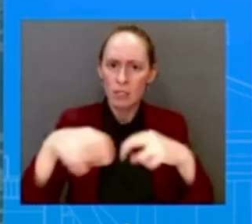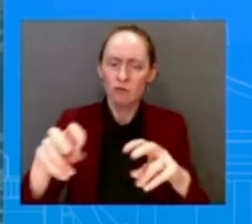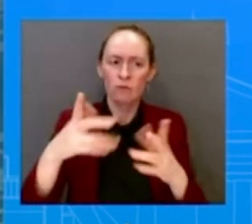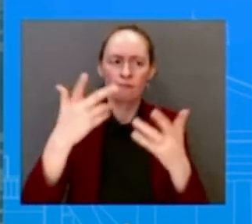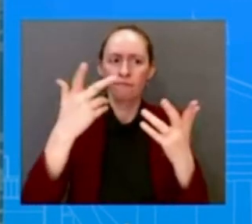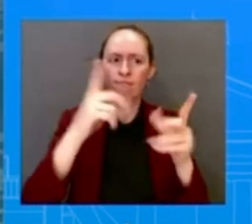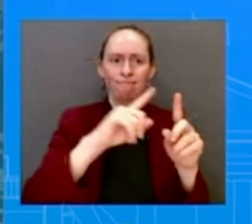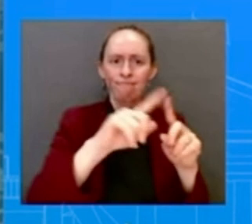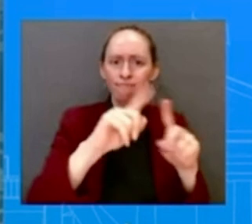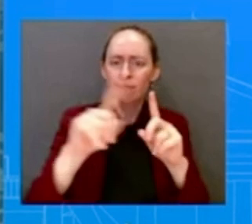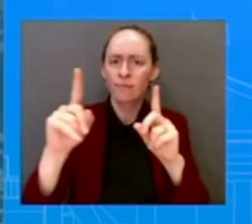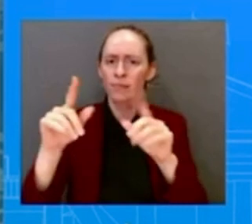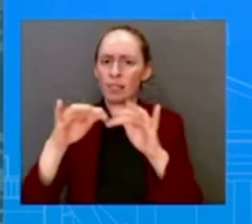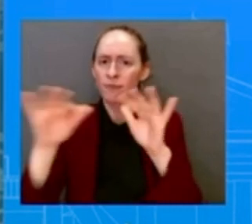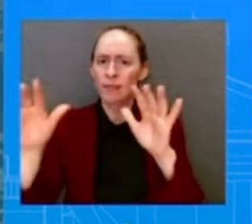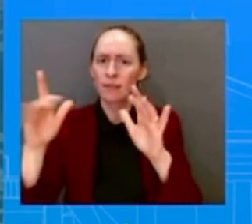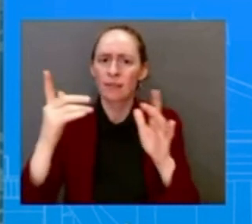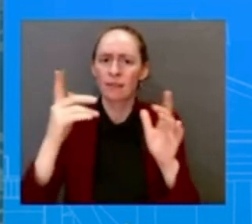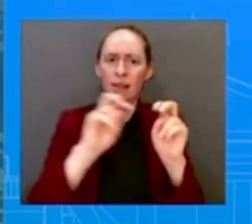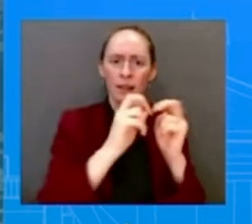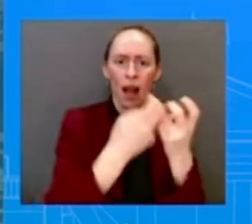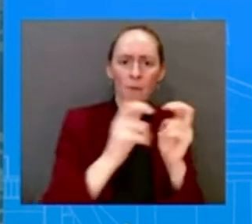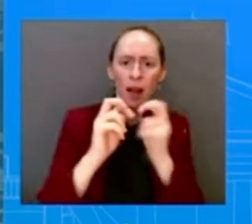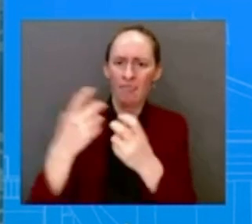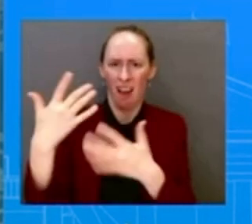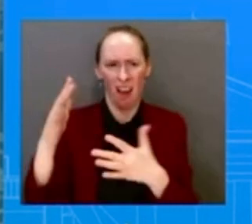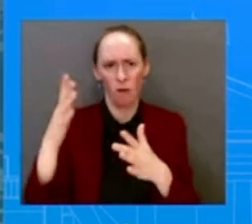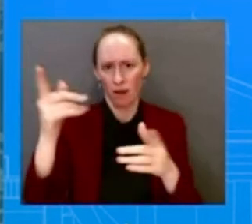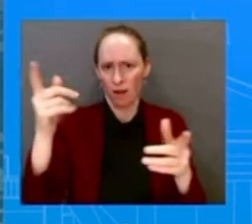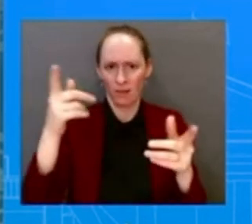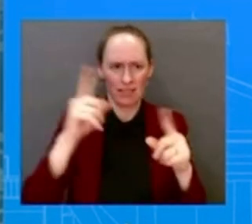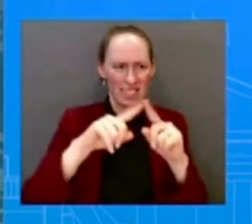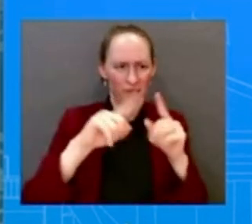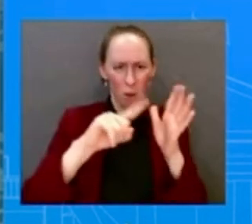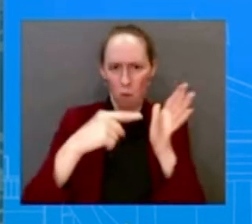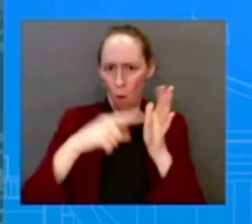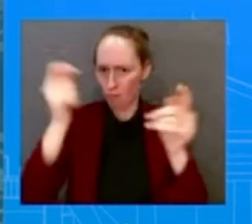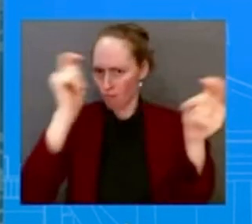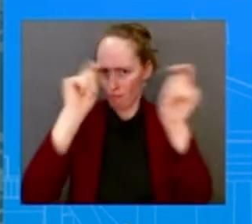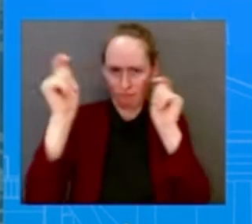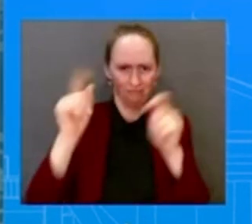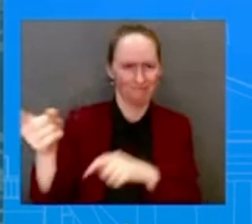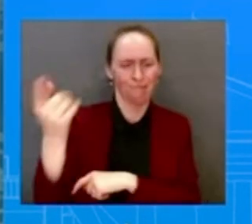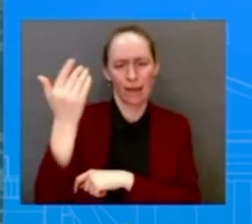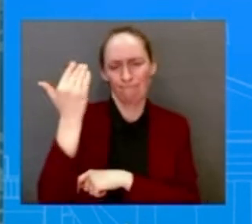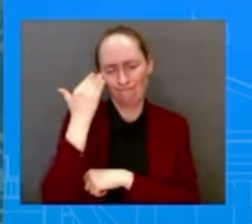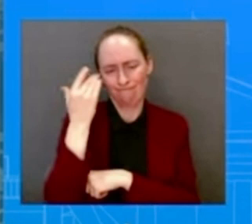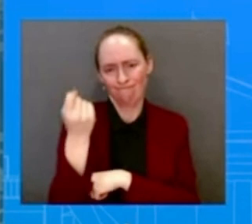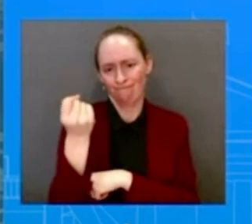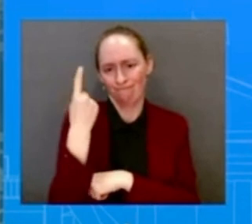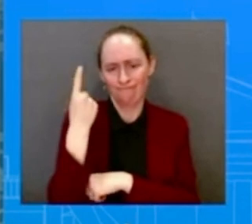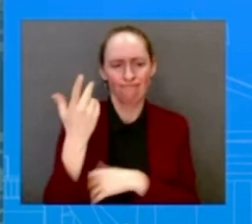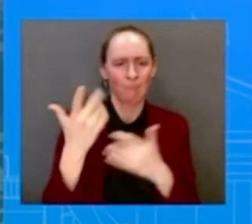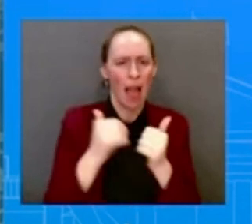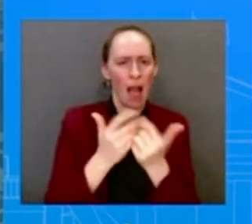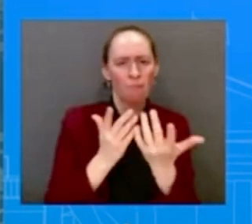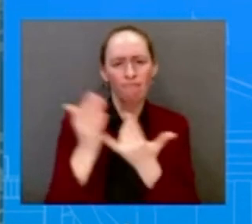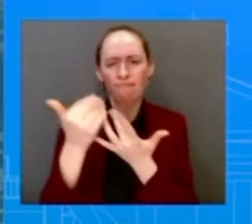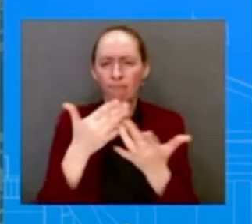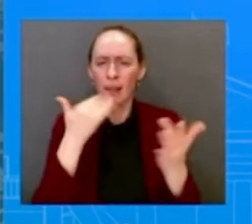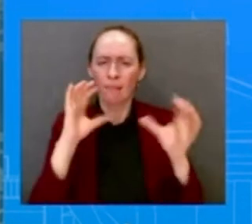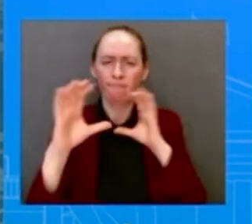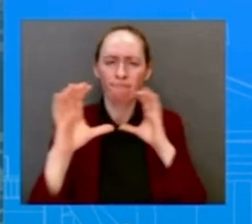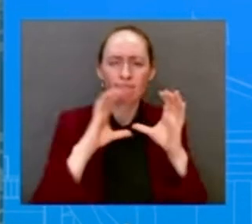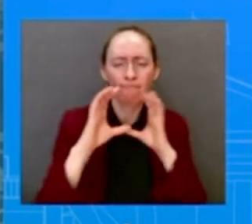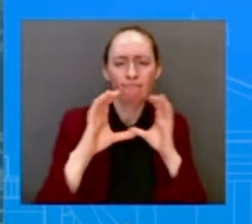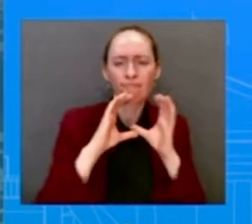sub-cabinet positions as well. He brings a cutting-edge understanding of modern communications to the table, and I know he'll fight hard for the president's